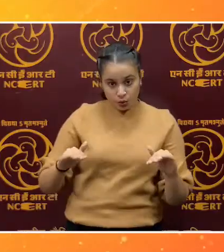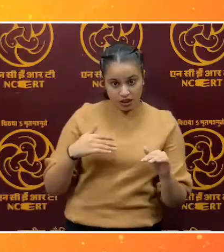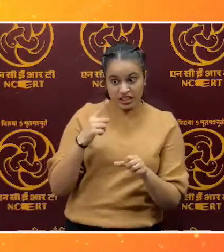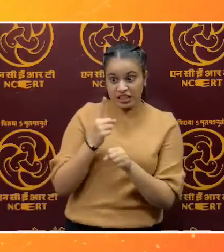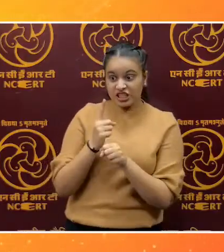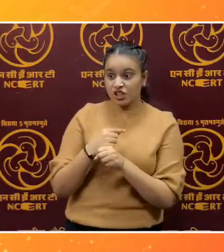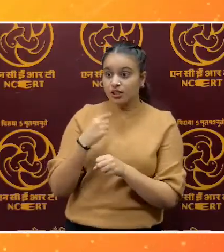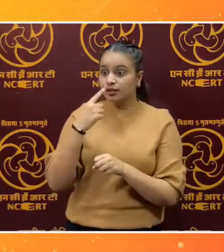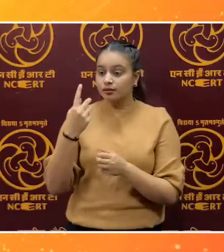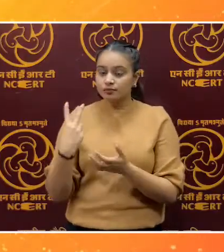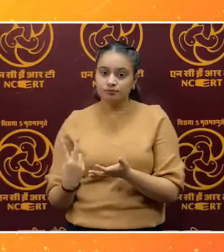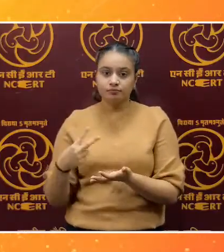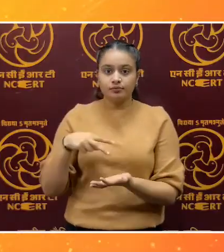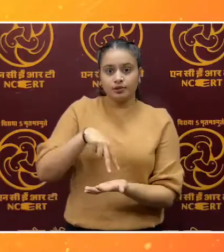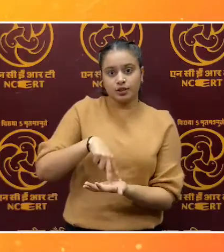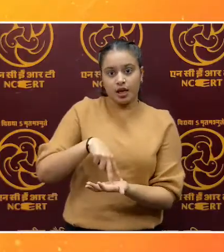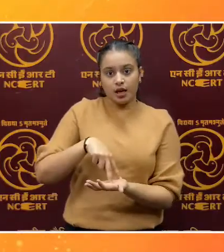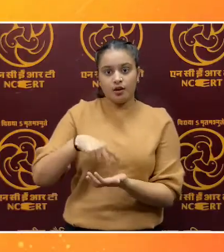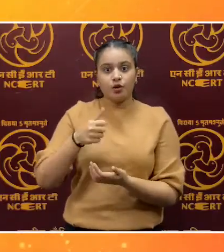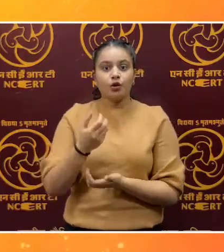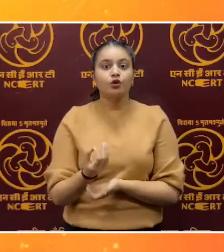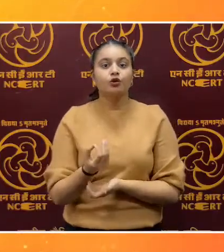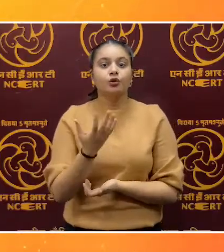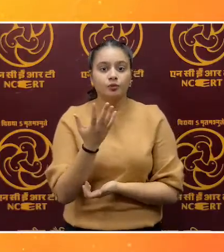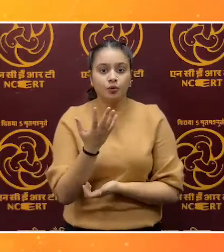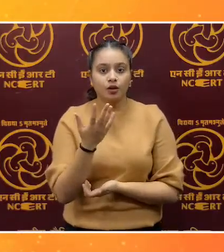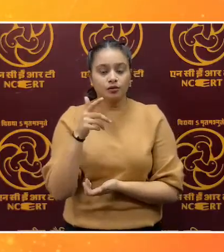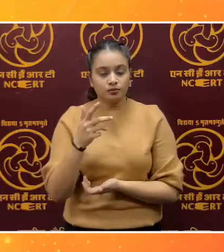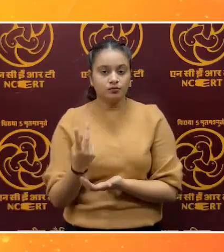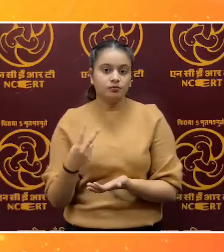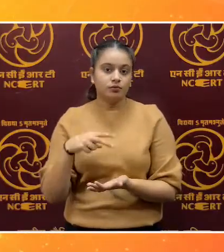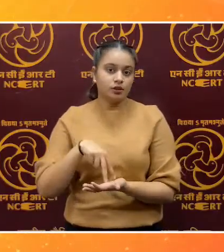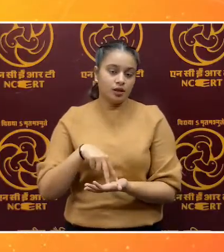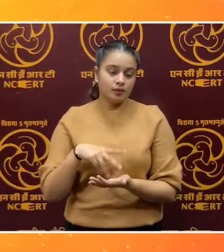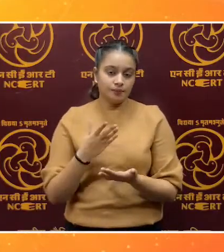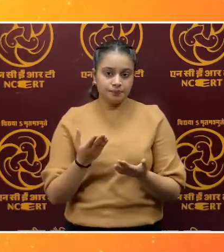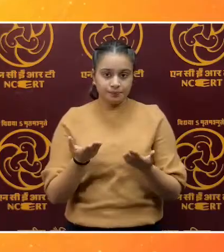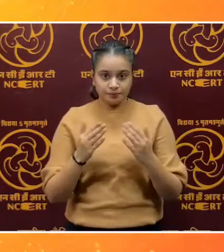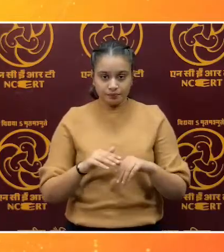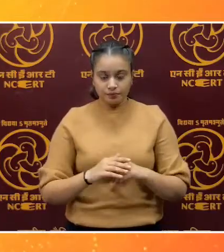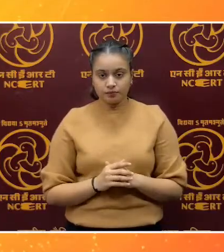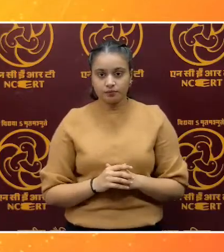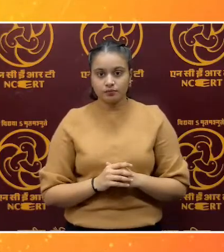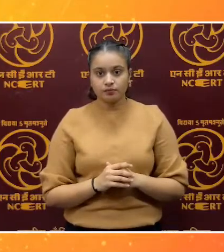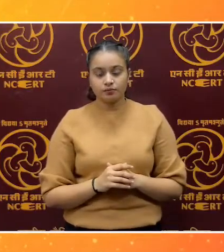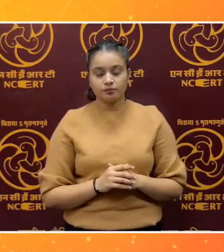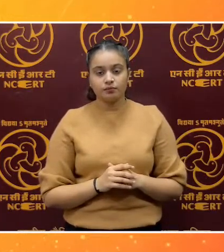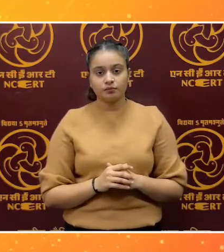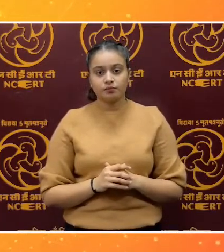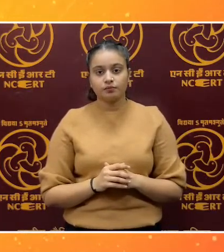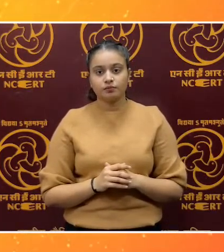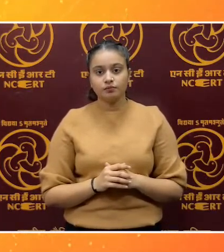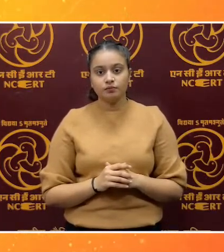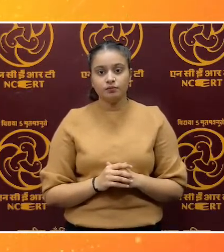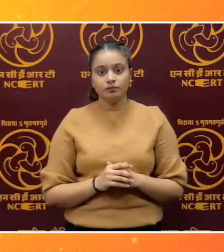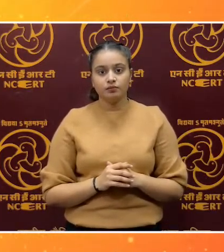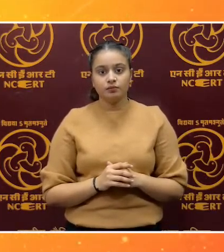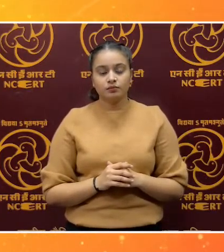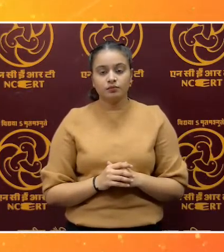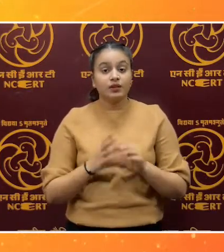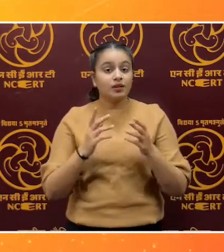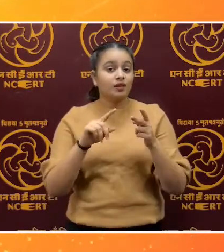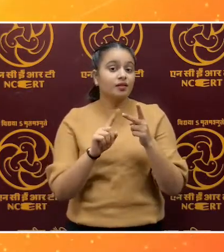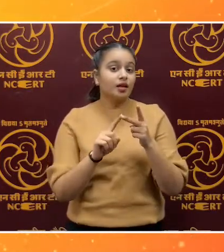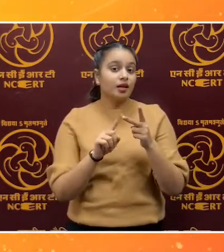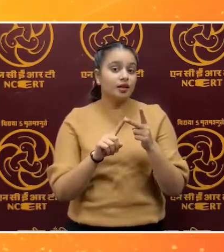and they wish the teacher, good morning, ma'am. So that is called stand upright. Okay. And all over, what is the meaning of all over? Like